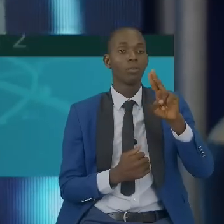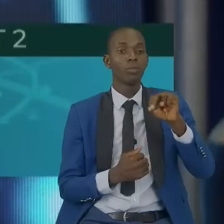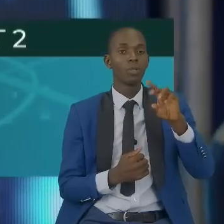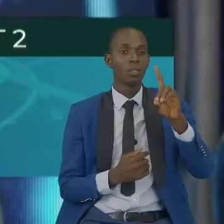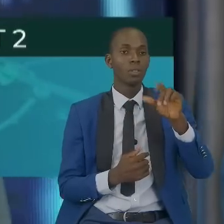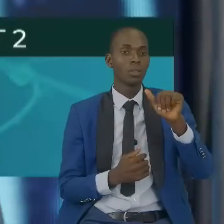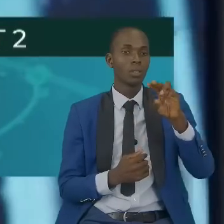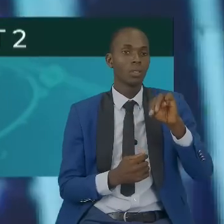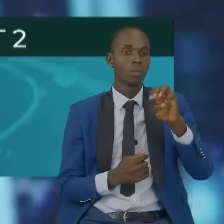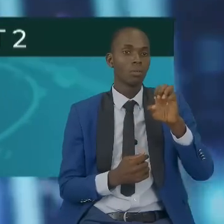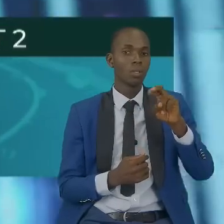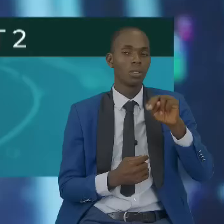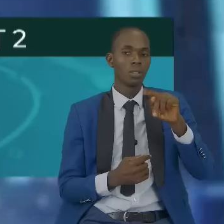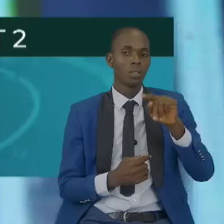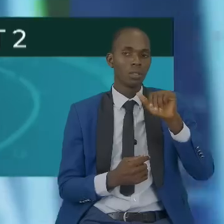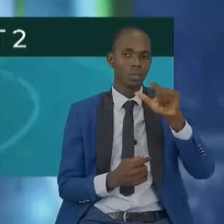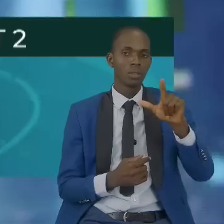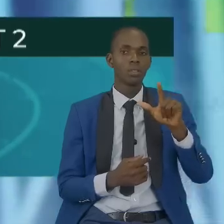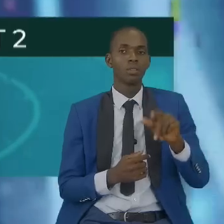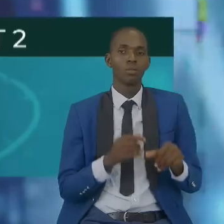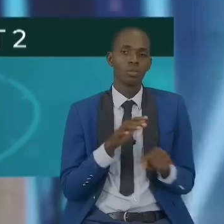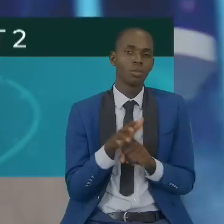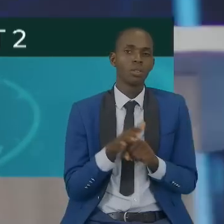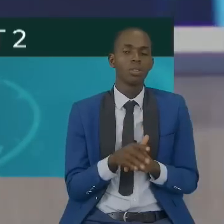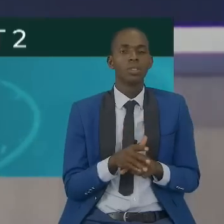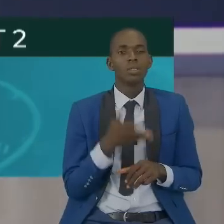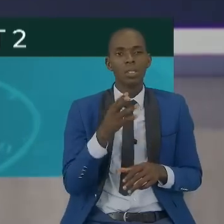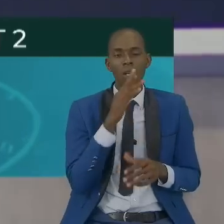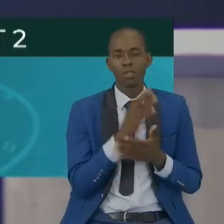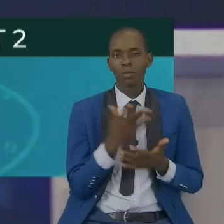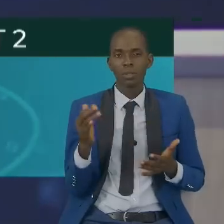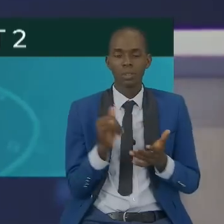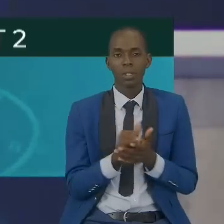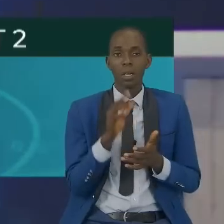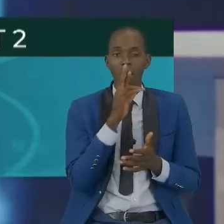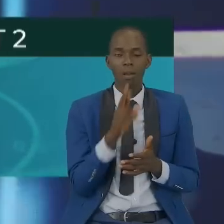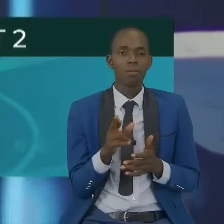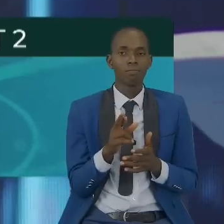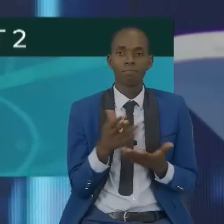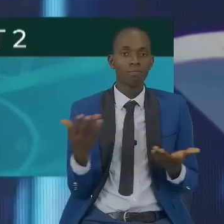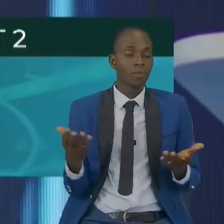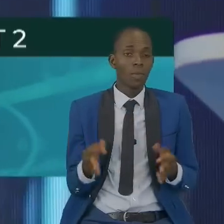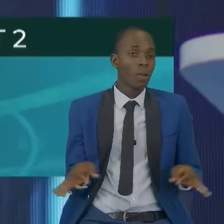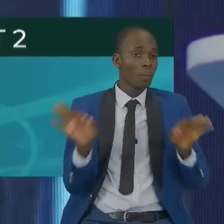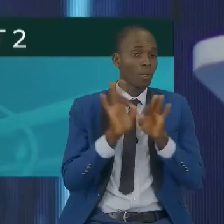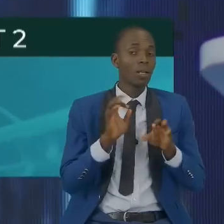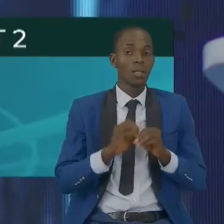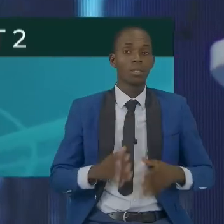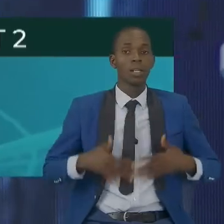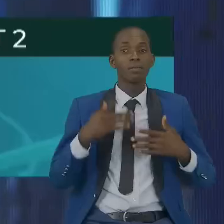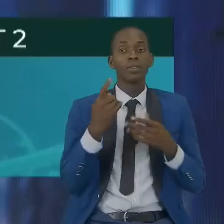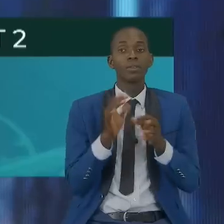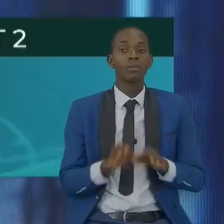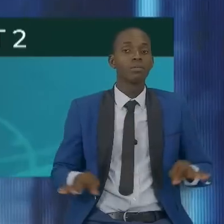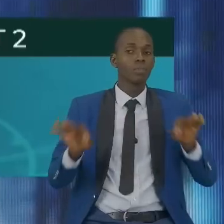faith. Fundamental. There are some things that are fundamental in life. Air, the air we breathe, it's